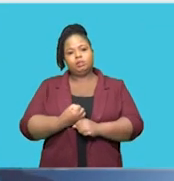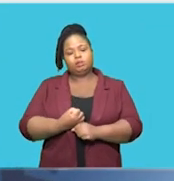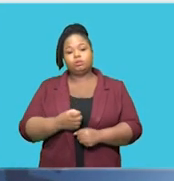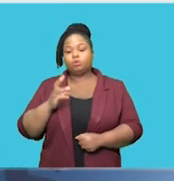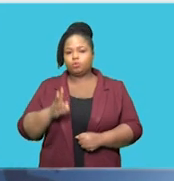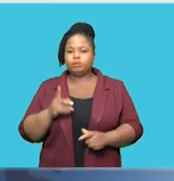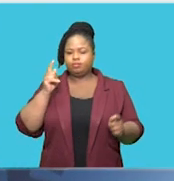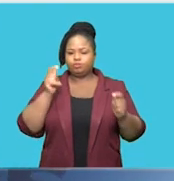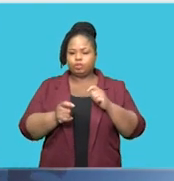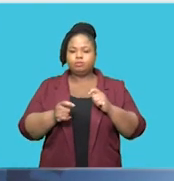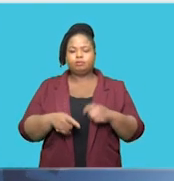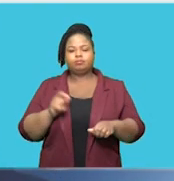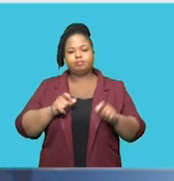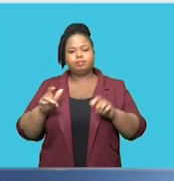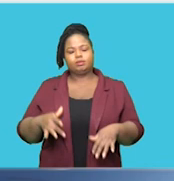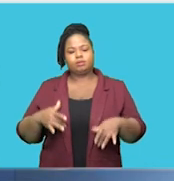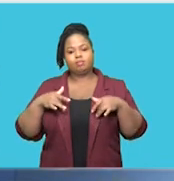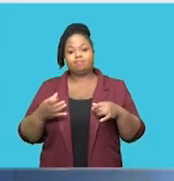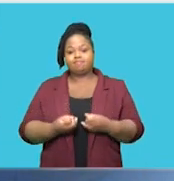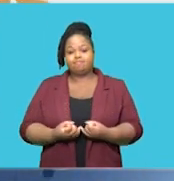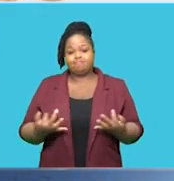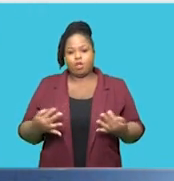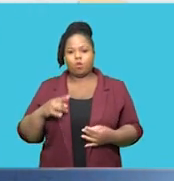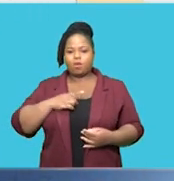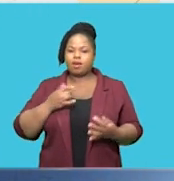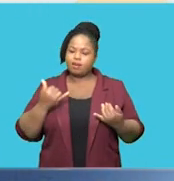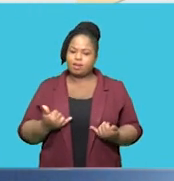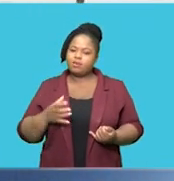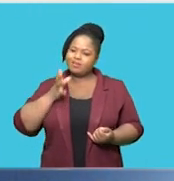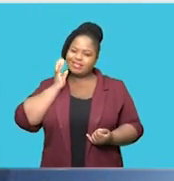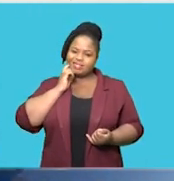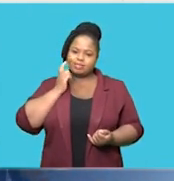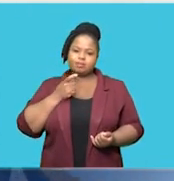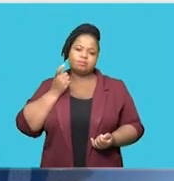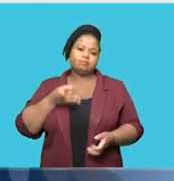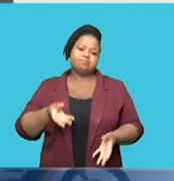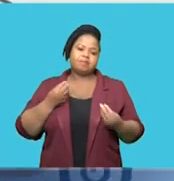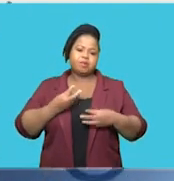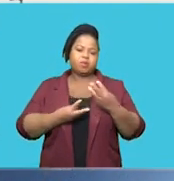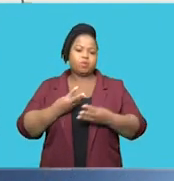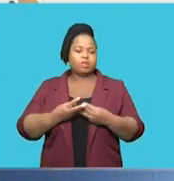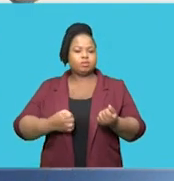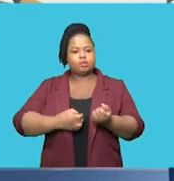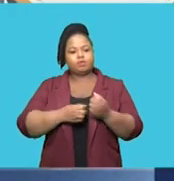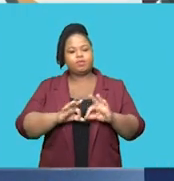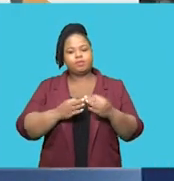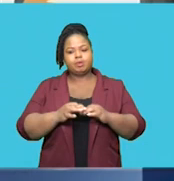lulethu uguquko olukhulu ezimpilweni zabantu abaningi njengoba inqwaba isizokwazi ukubeka isinkwa etafuleni kondleka